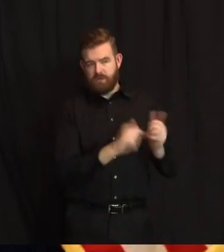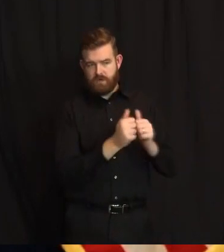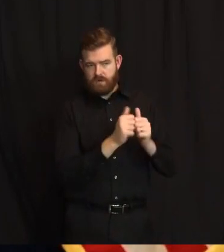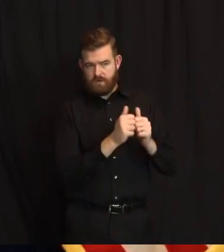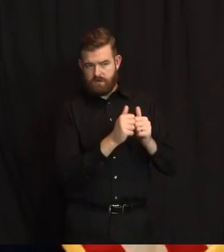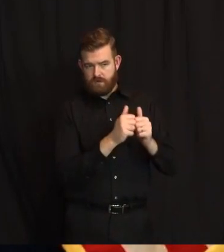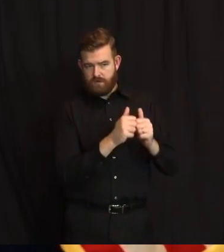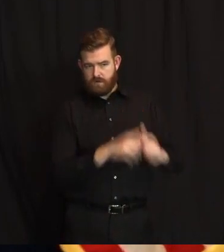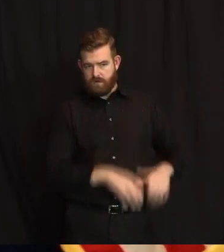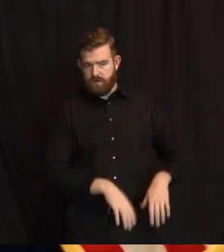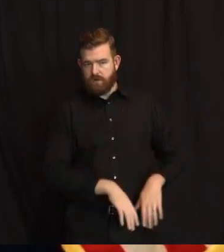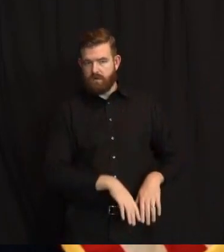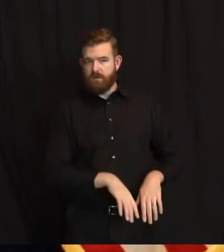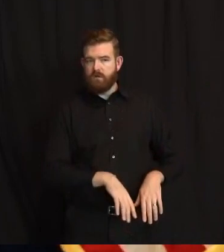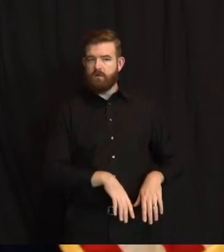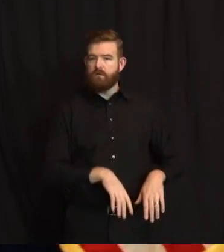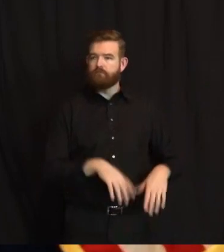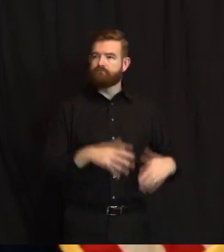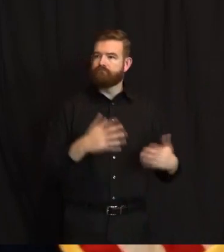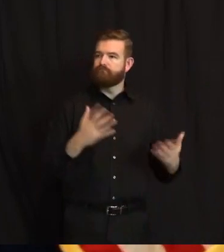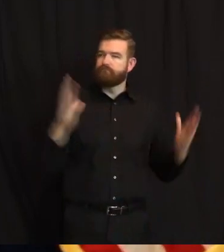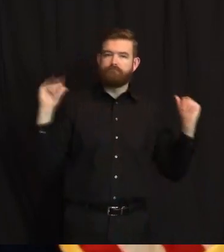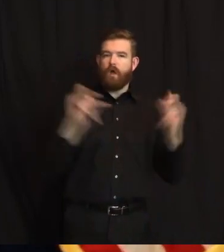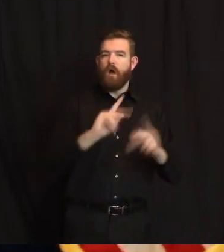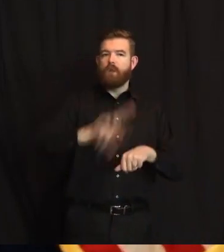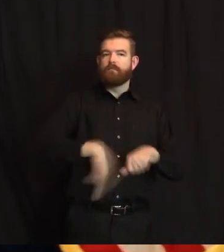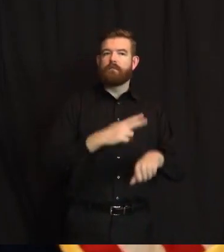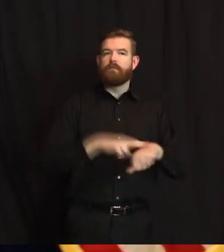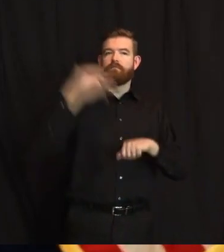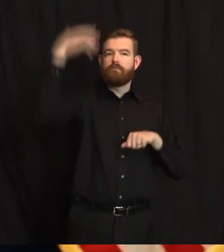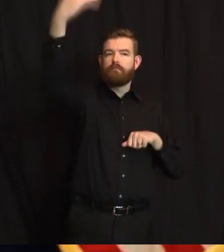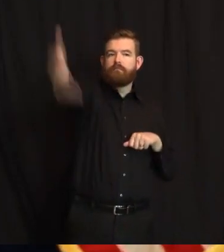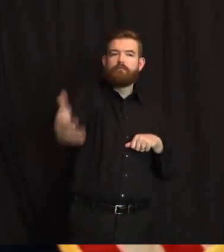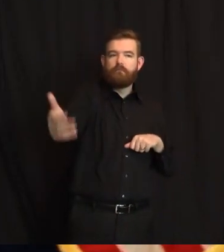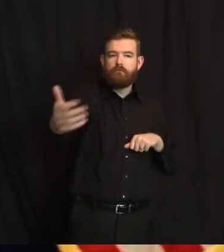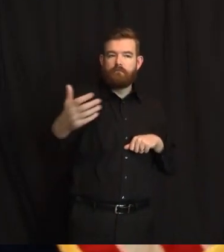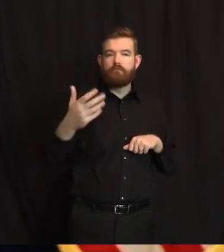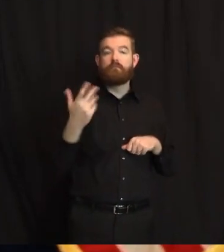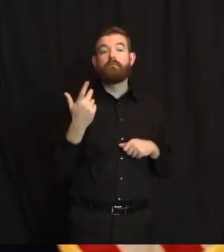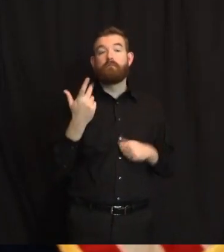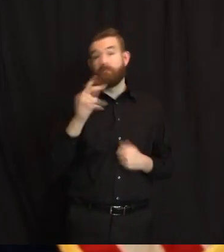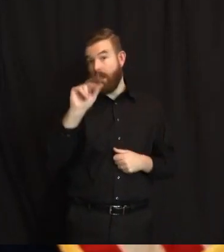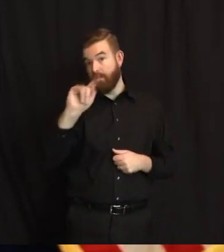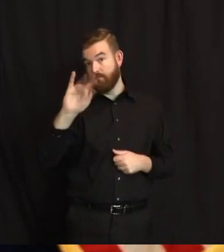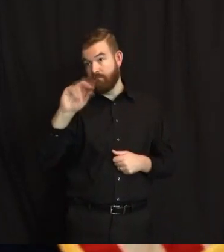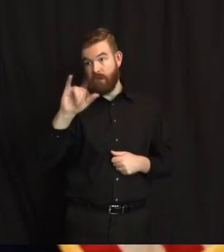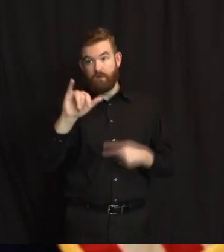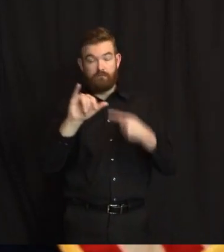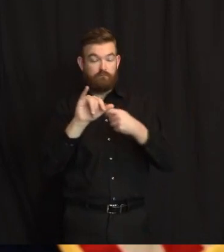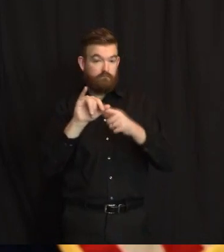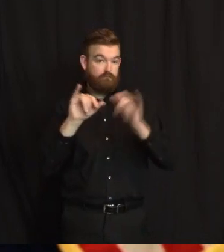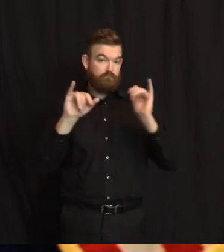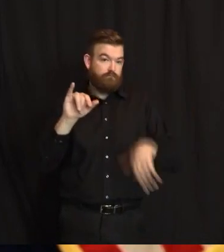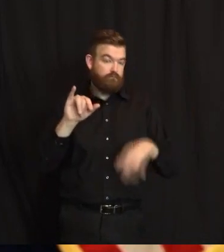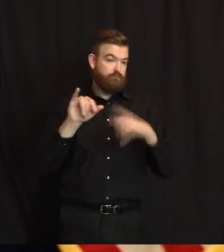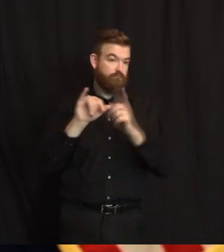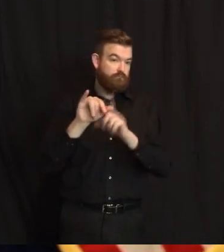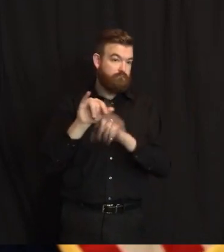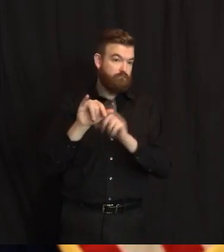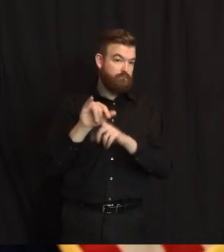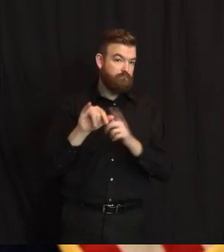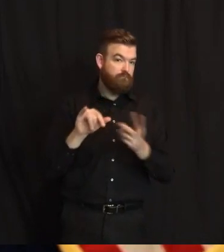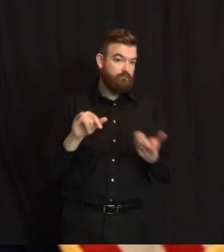shutting down, and the antibody is part of that in the sense that we need to make sure we have the right healthcare infrastructure at our disposal, not just in New